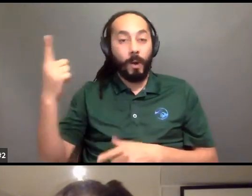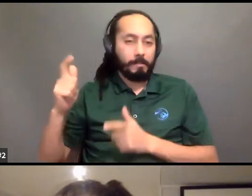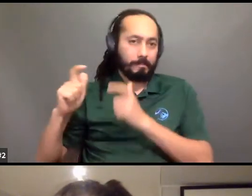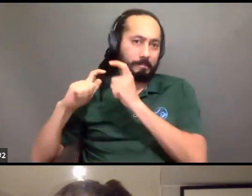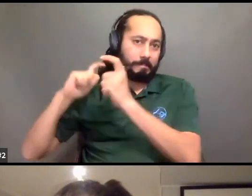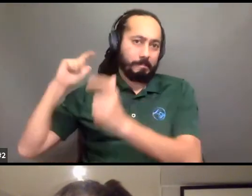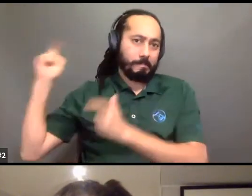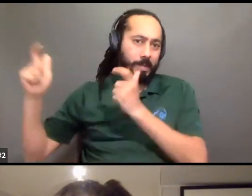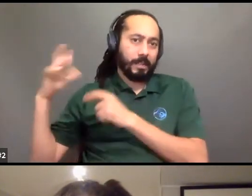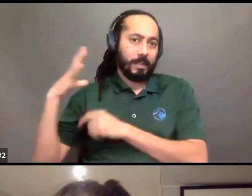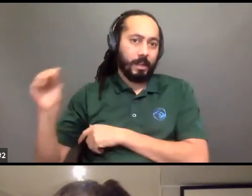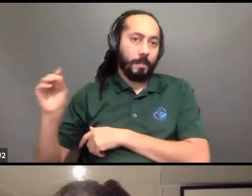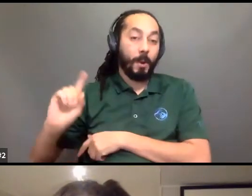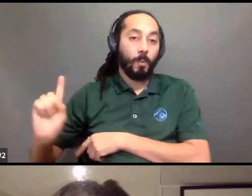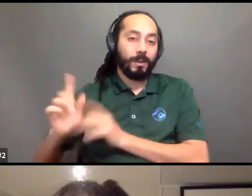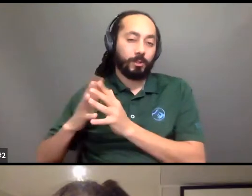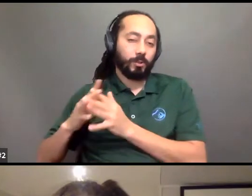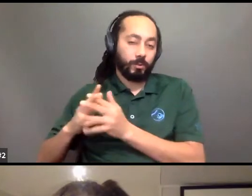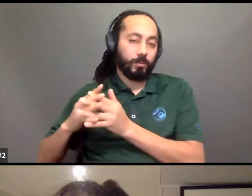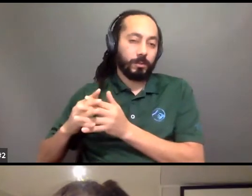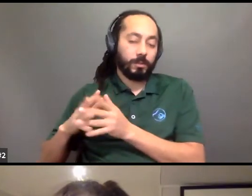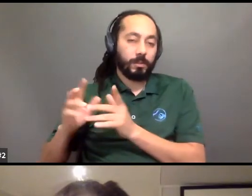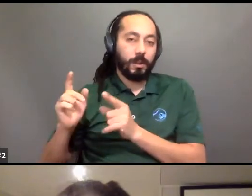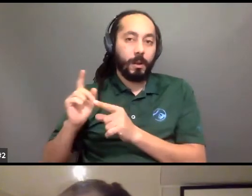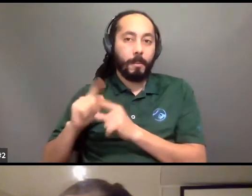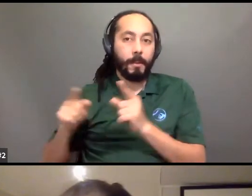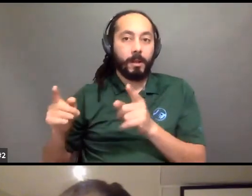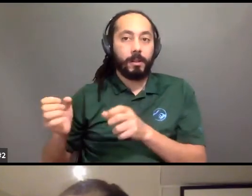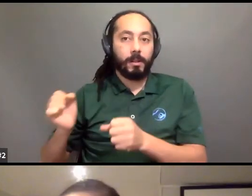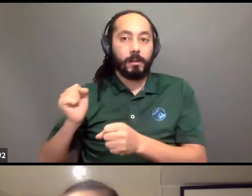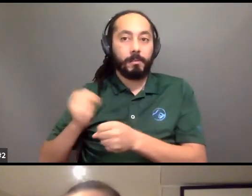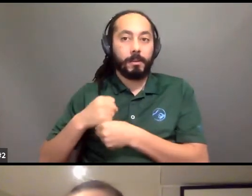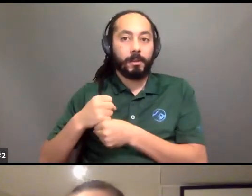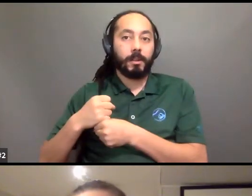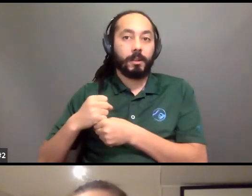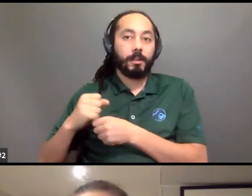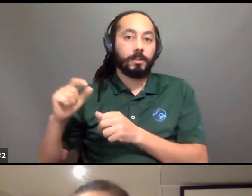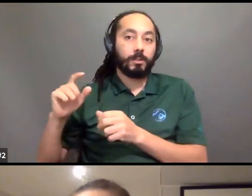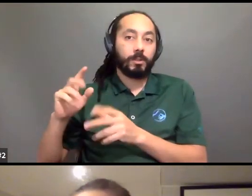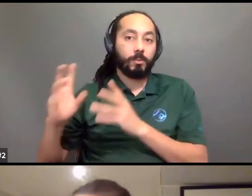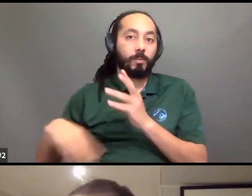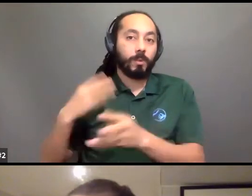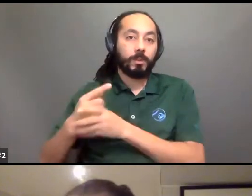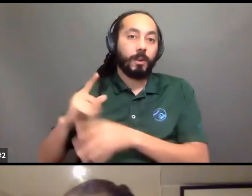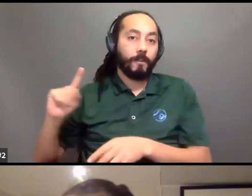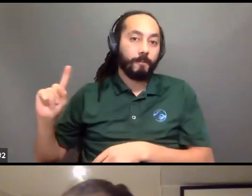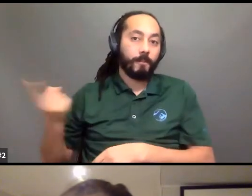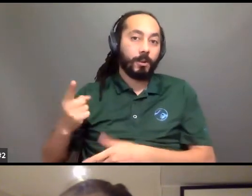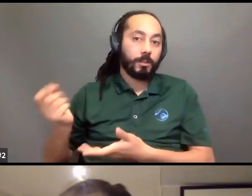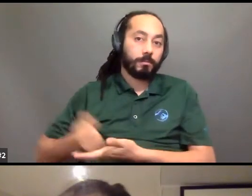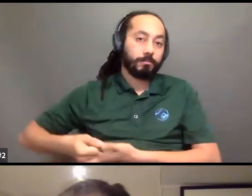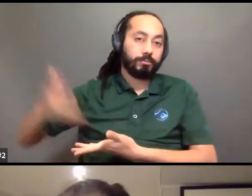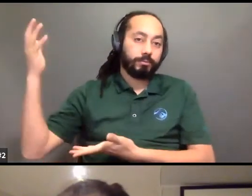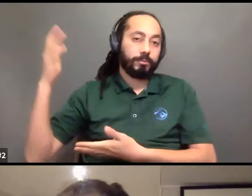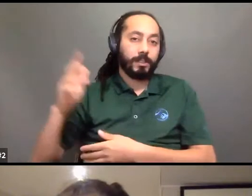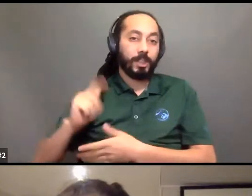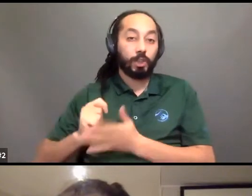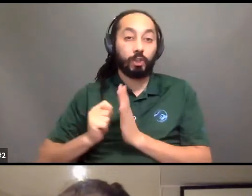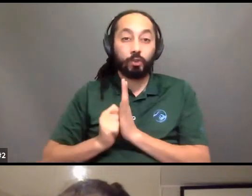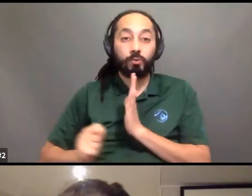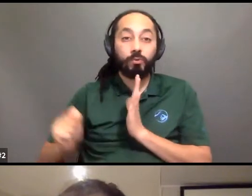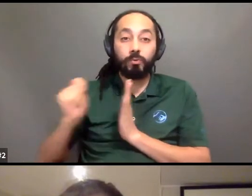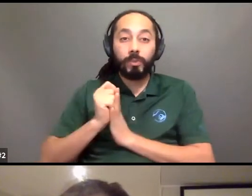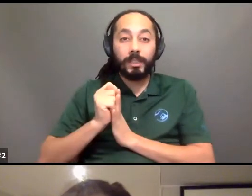the United States that is producing the world's first trillionaire. Just think of that, a trillionaire, really? One